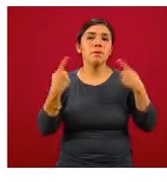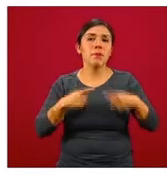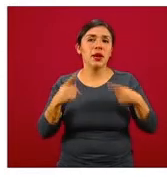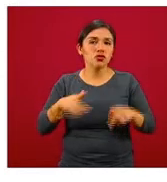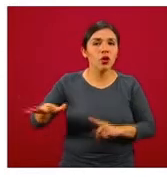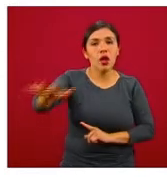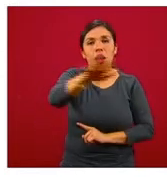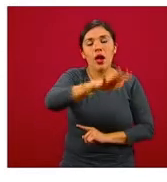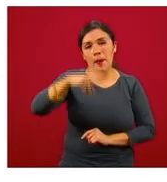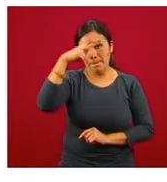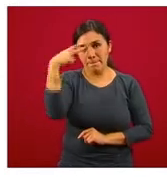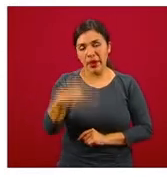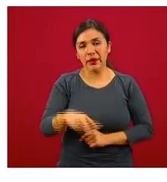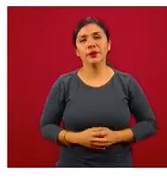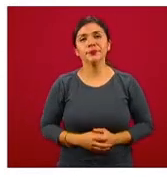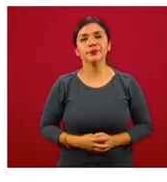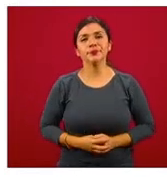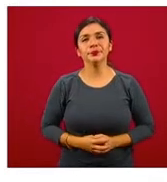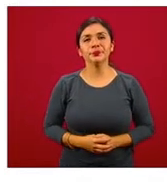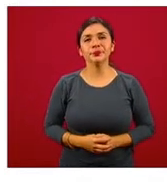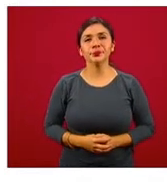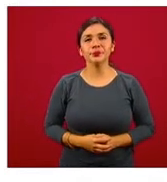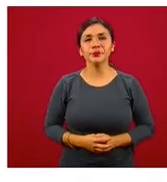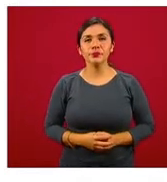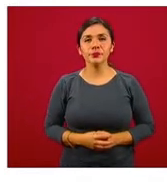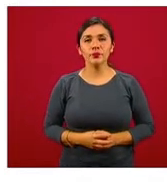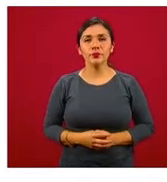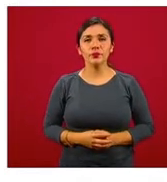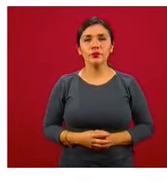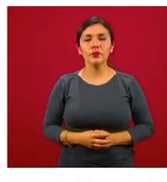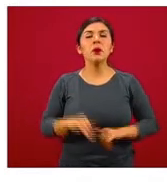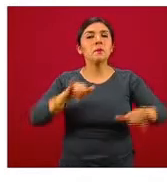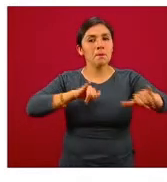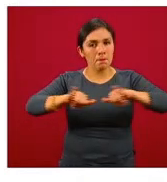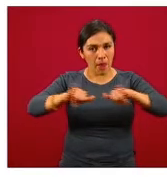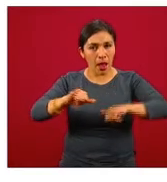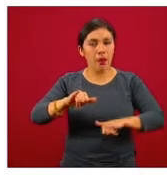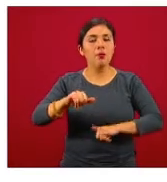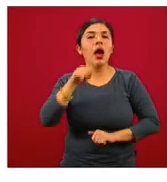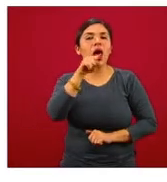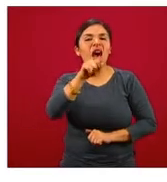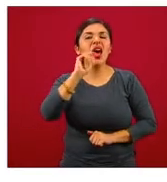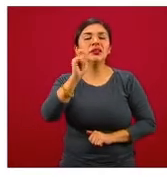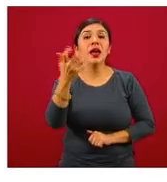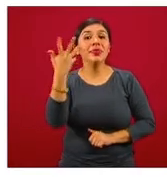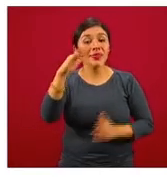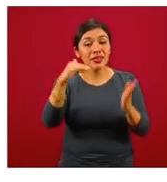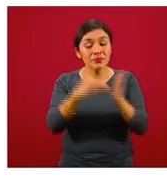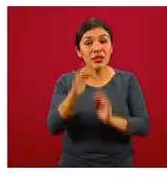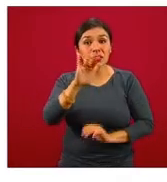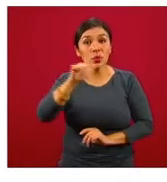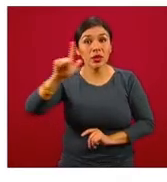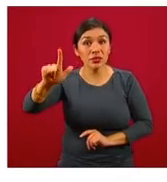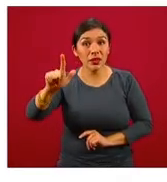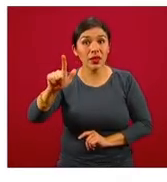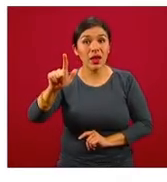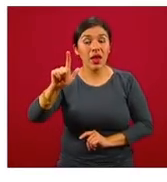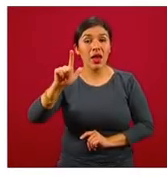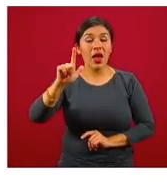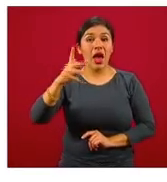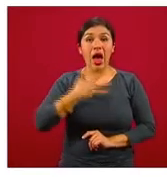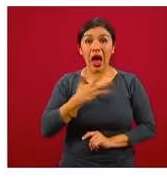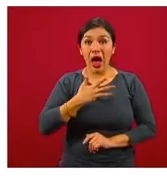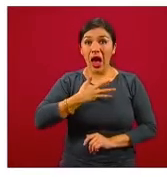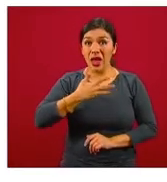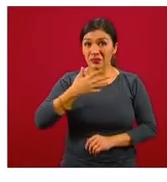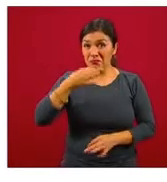en has to México. do per La siguiente diapositiva 100,000 veremos ahora la inhabitants. carga Let's activa, take es decir, about estos the 10.057 active burden of disease, the